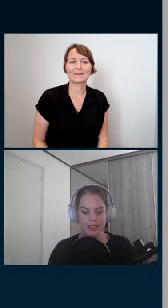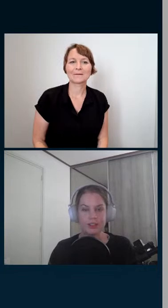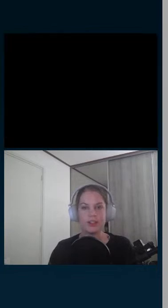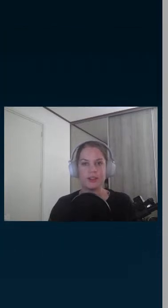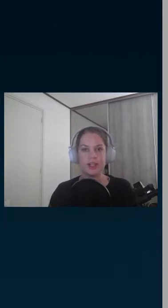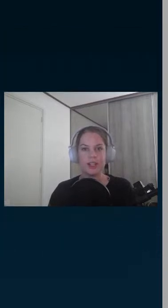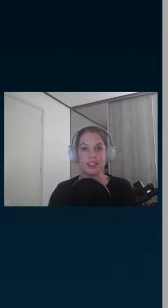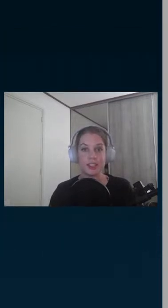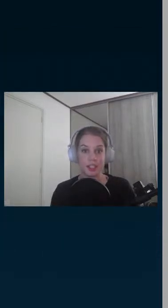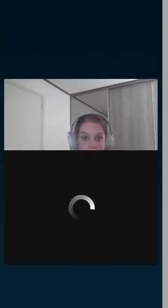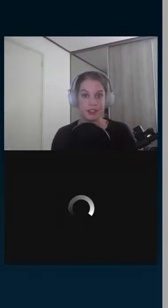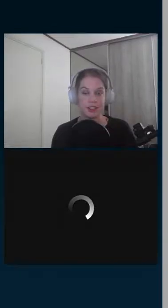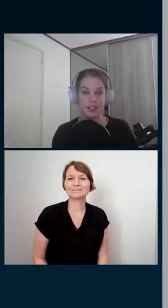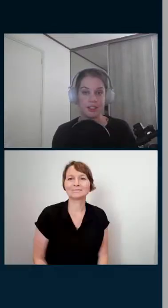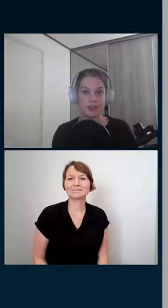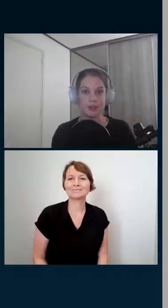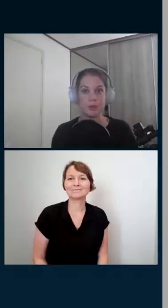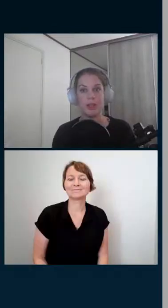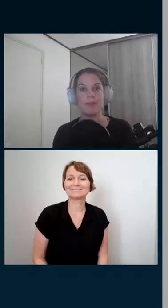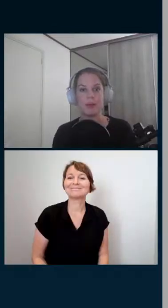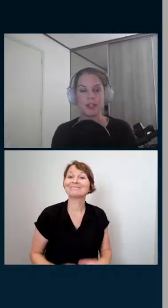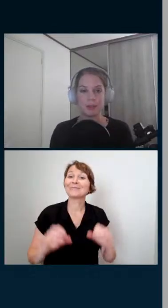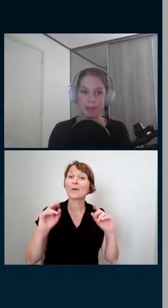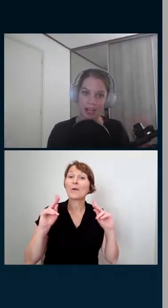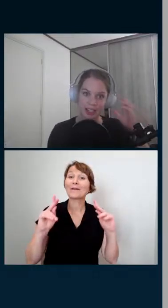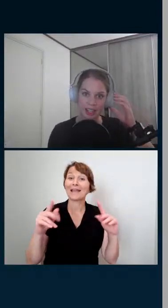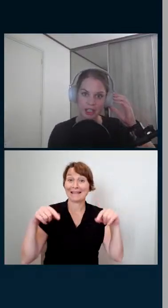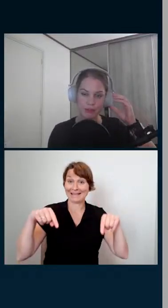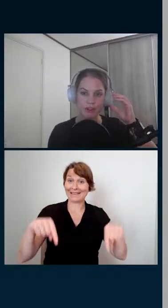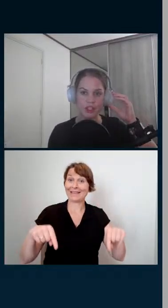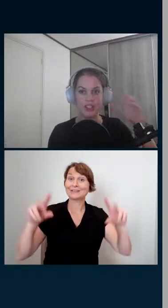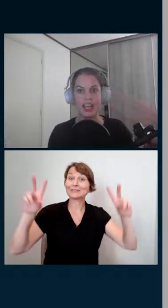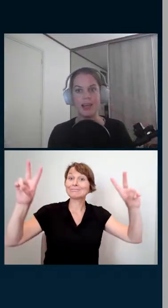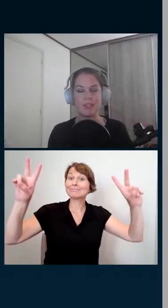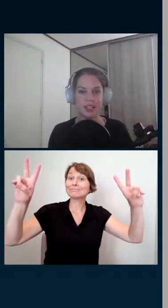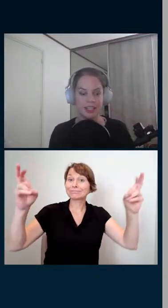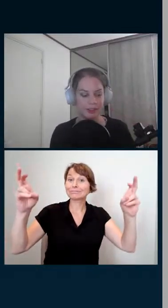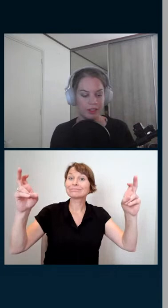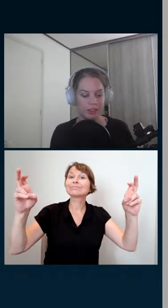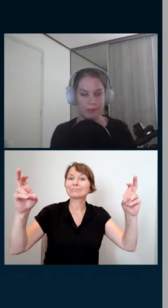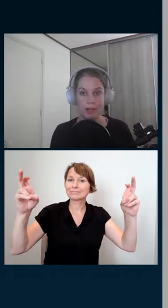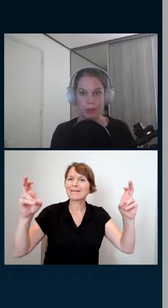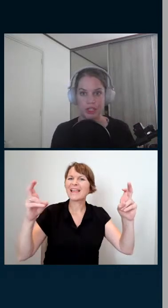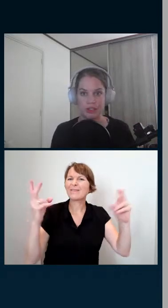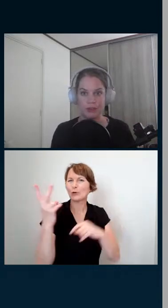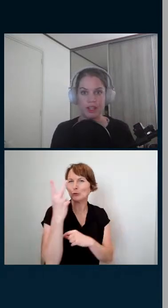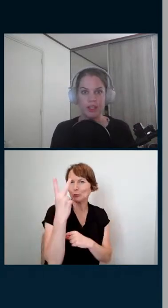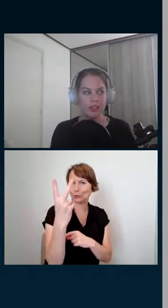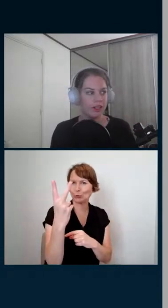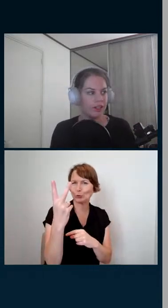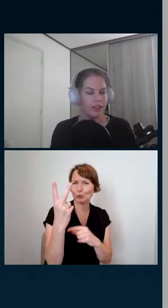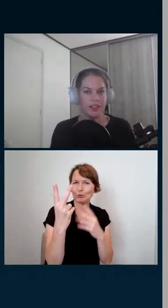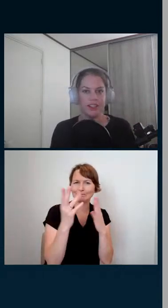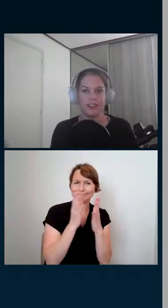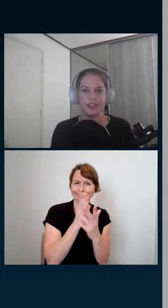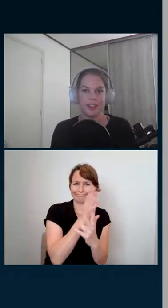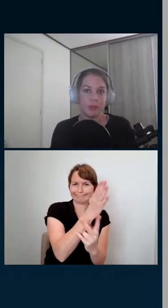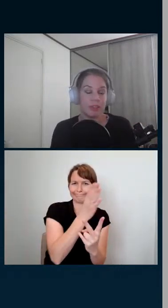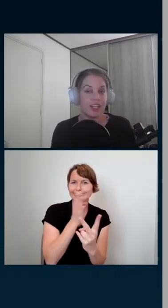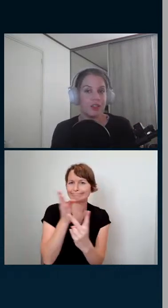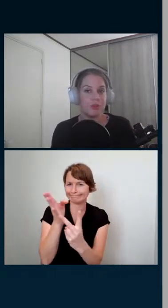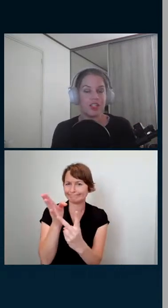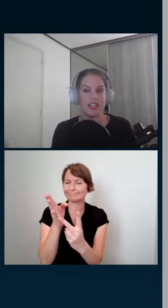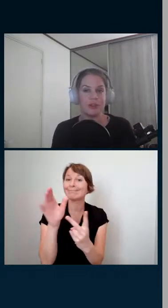All right, so this session is called When Powers Combine Azure Function Apps and PowerShell.